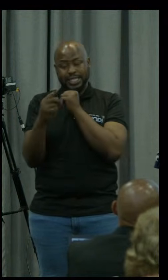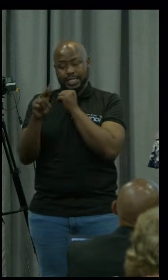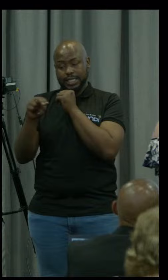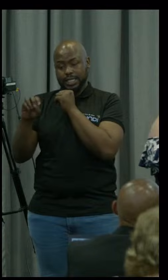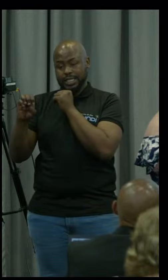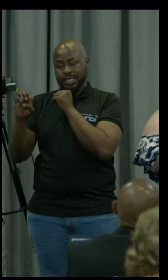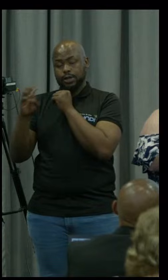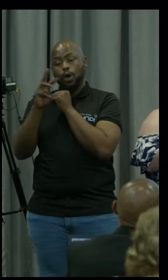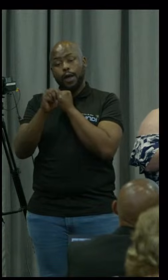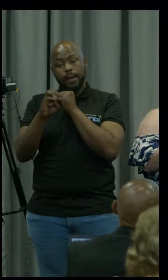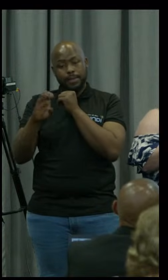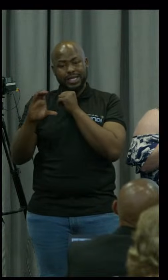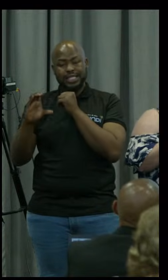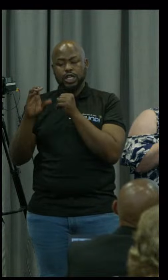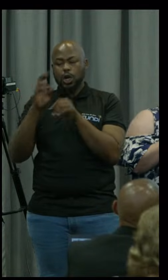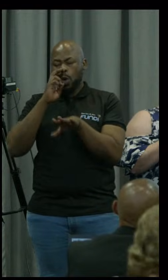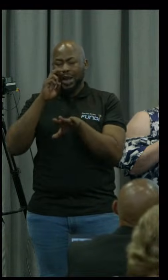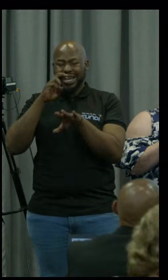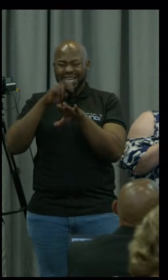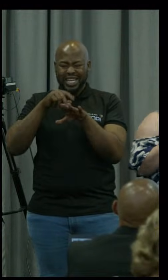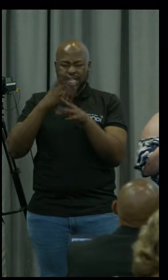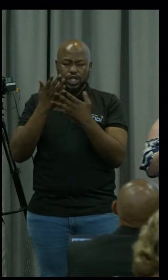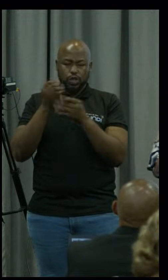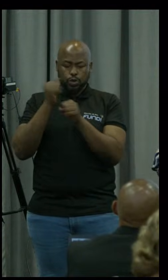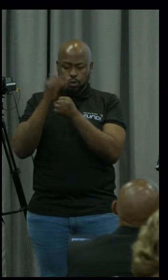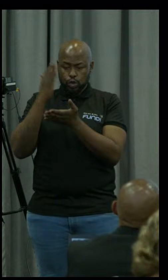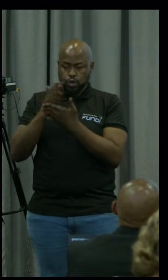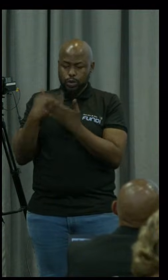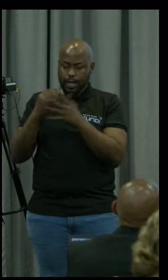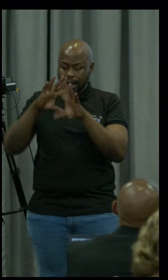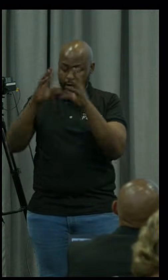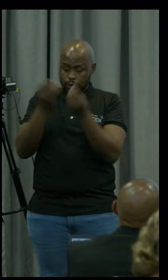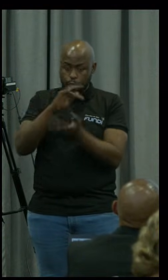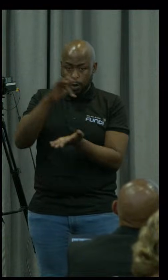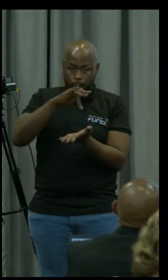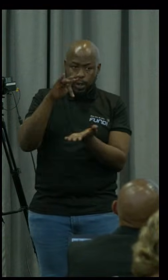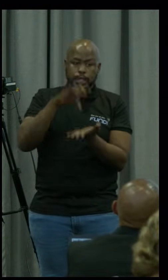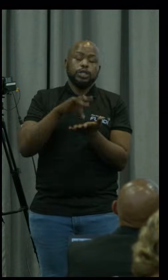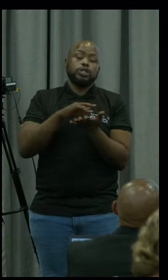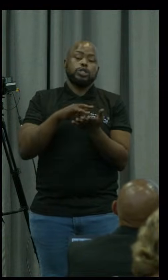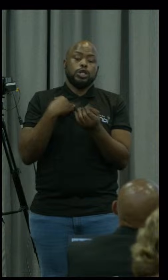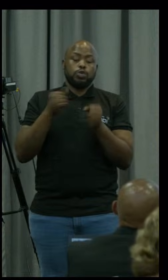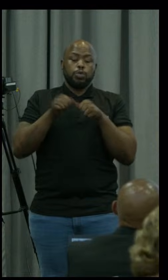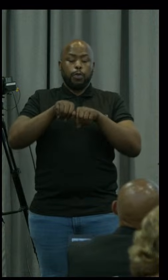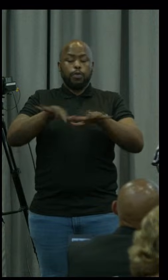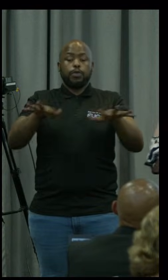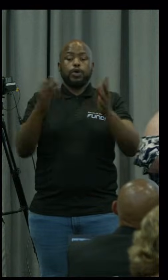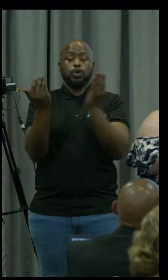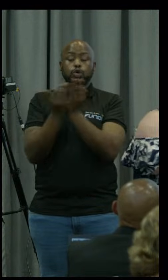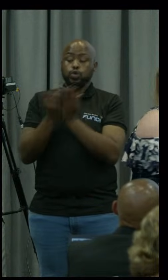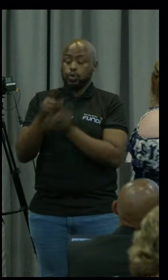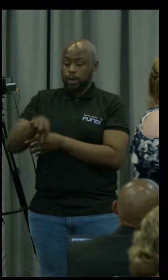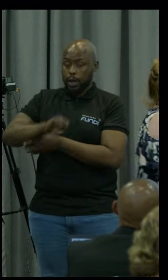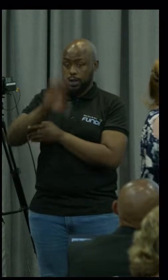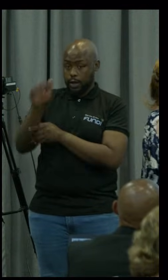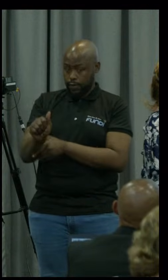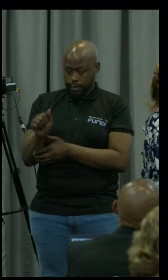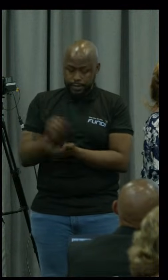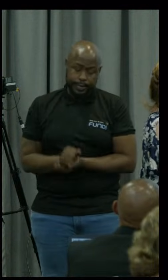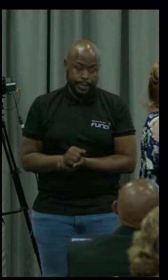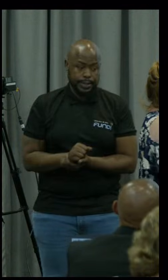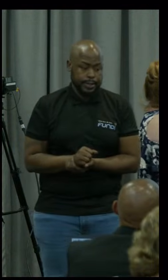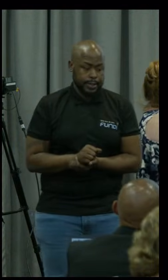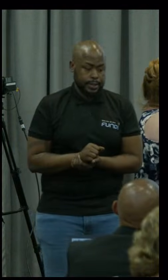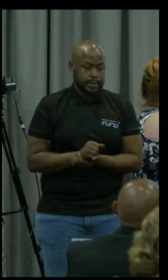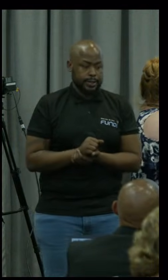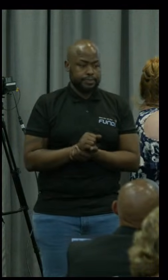to determine the pool of posts that need to be distributed to our schools in South Africa. And